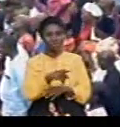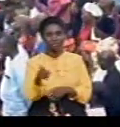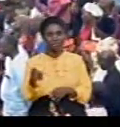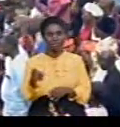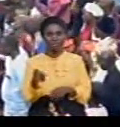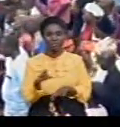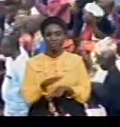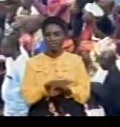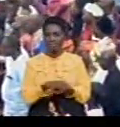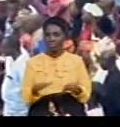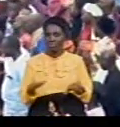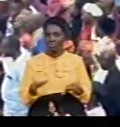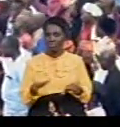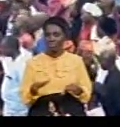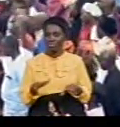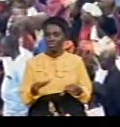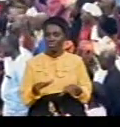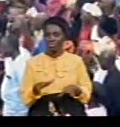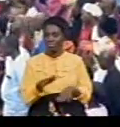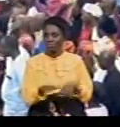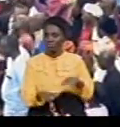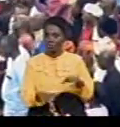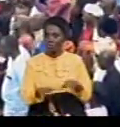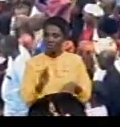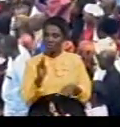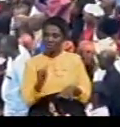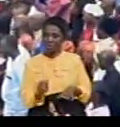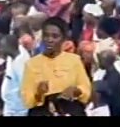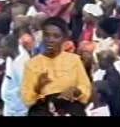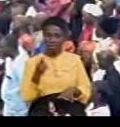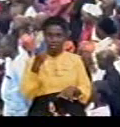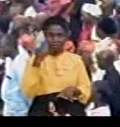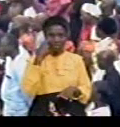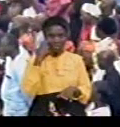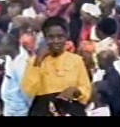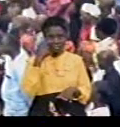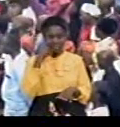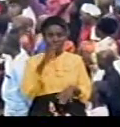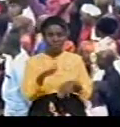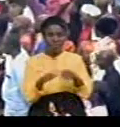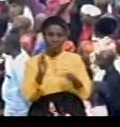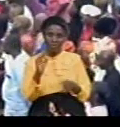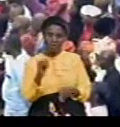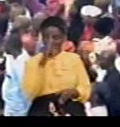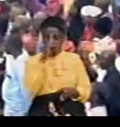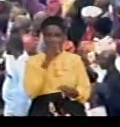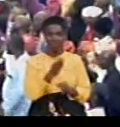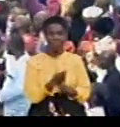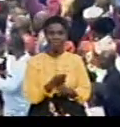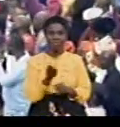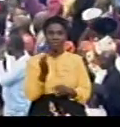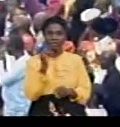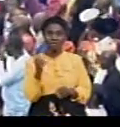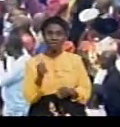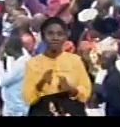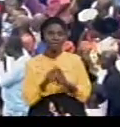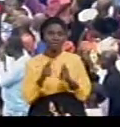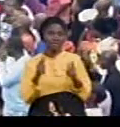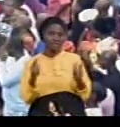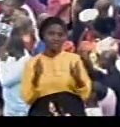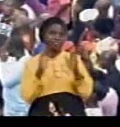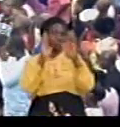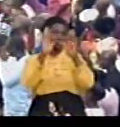Don't see just according to what is around you, because there's a great future. The servant of